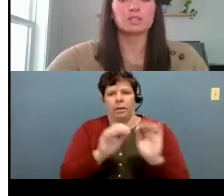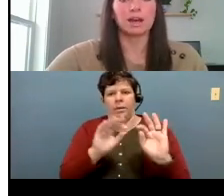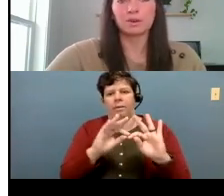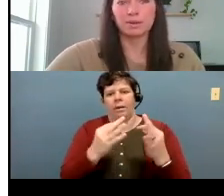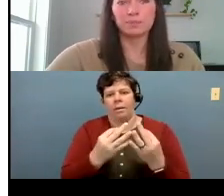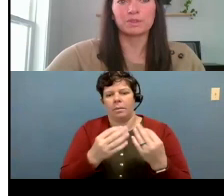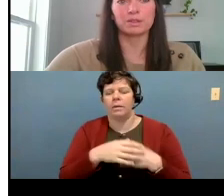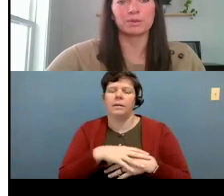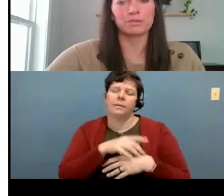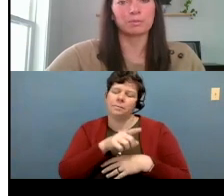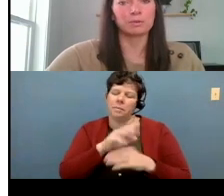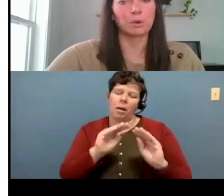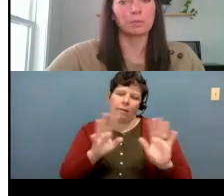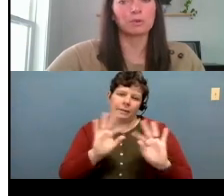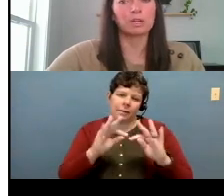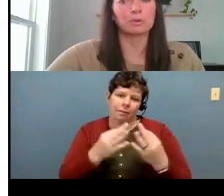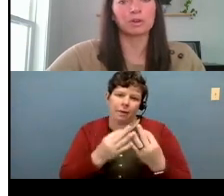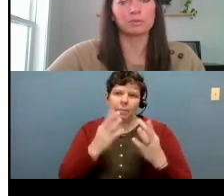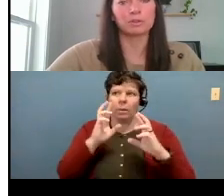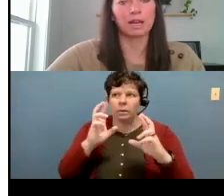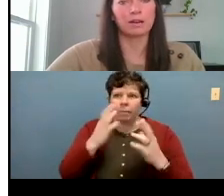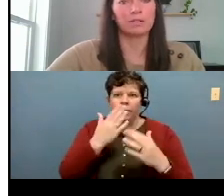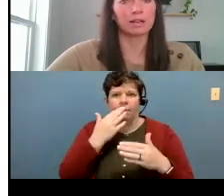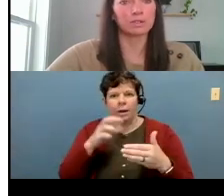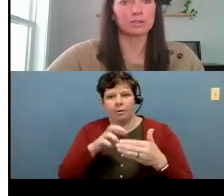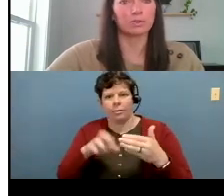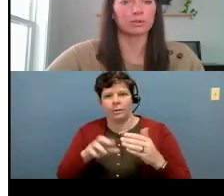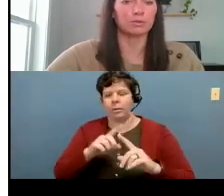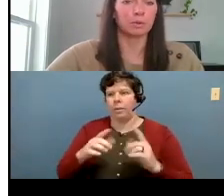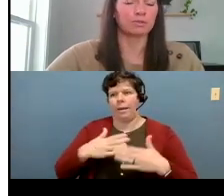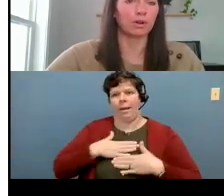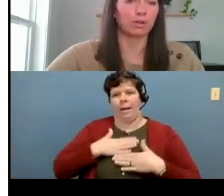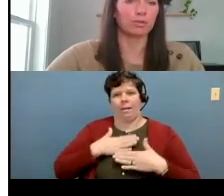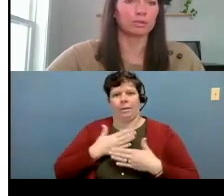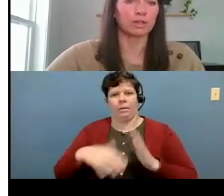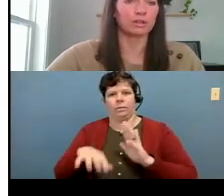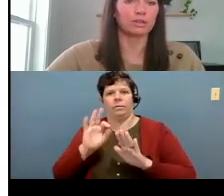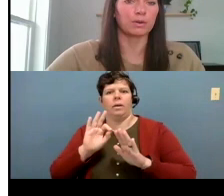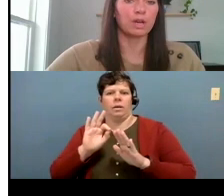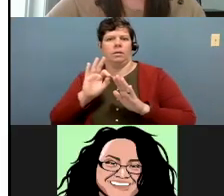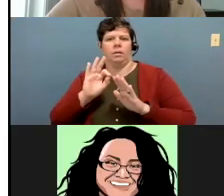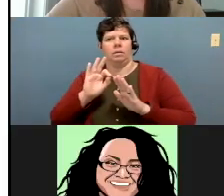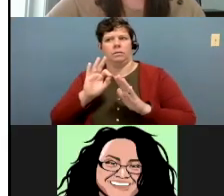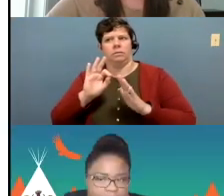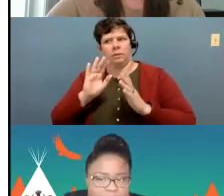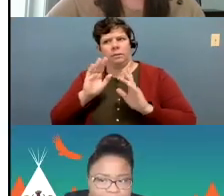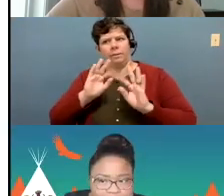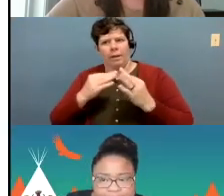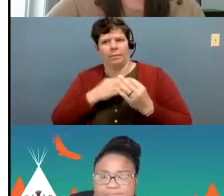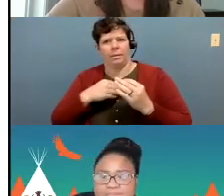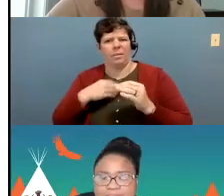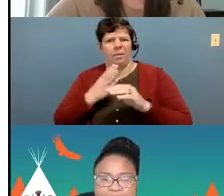it wasn't the outcome the family was hoping for, they were grateful to have answers on their loved one after all of those years. So we do encourage